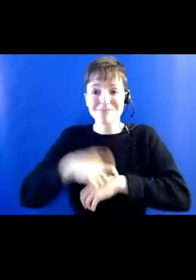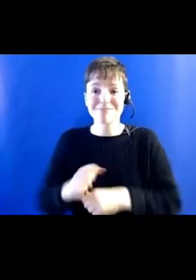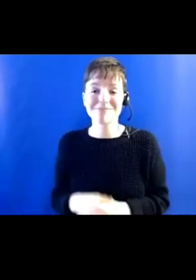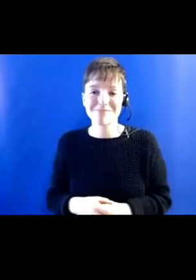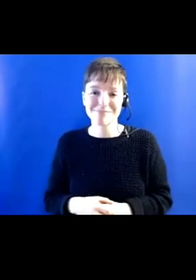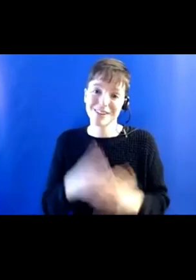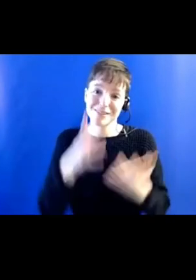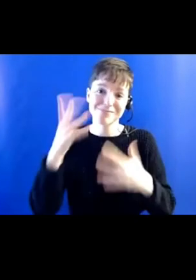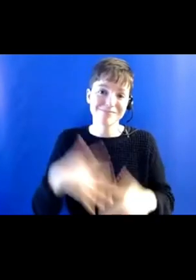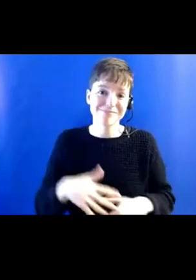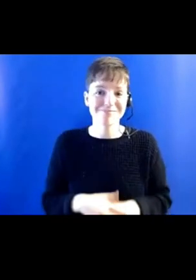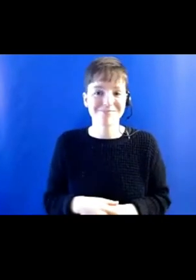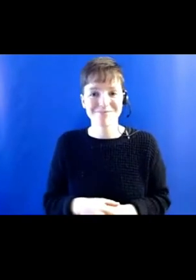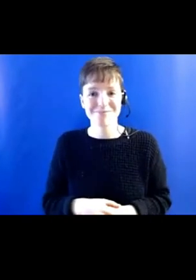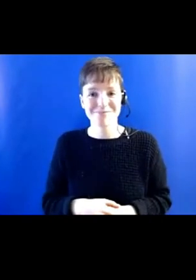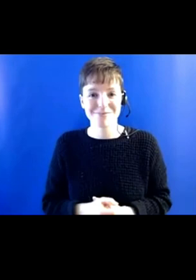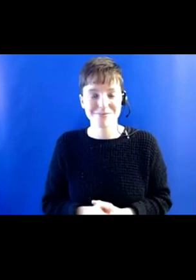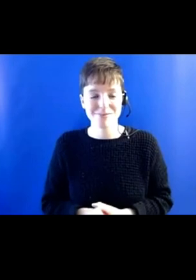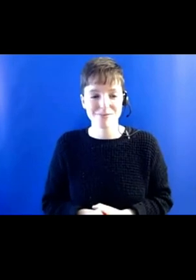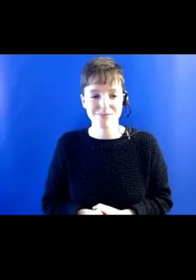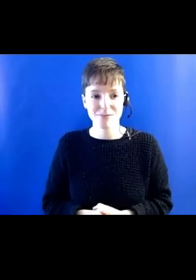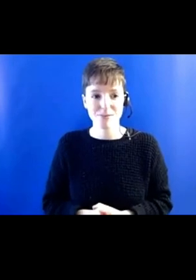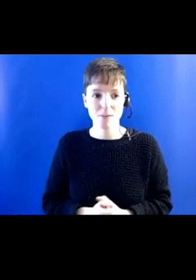And it's time, unfortunately.